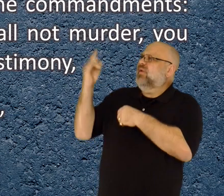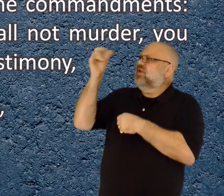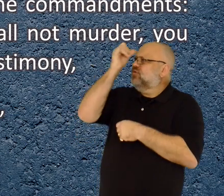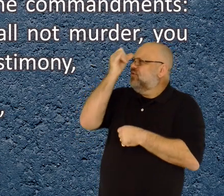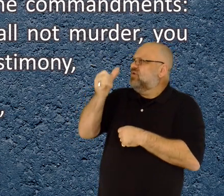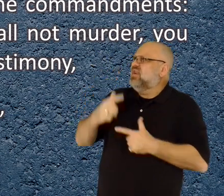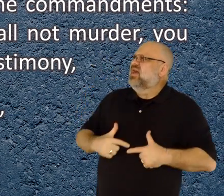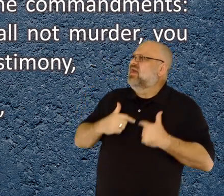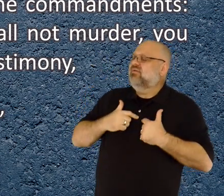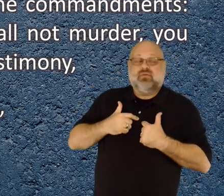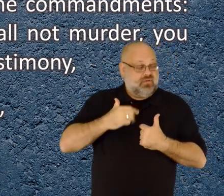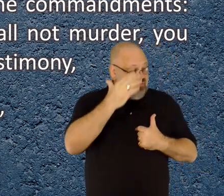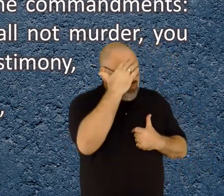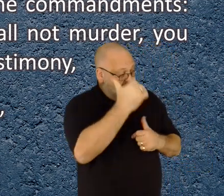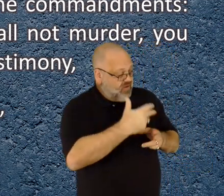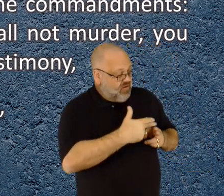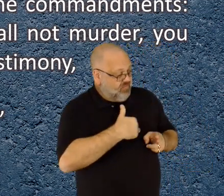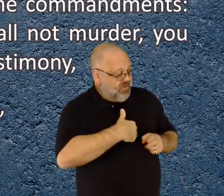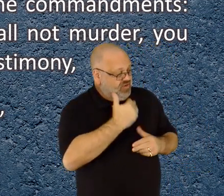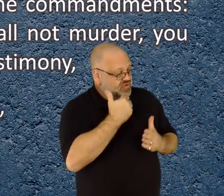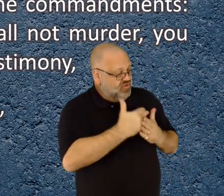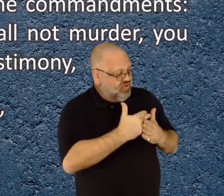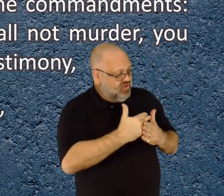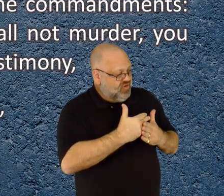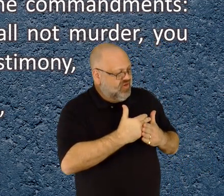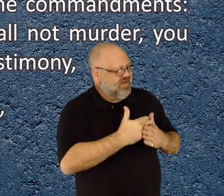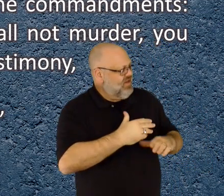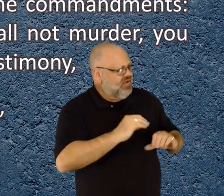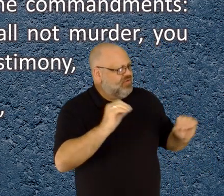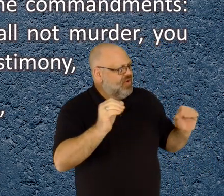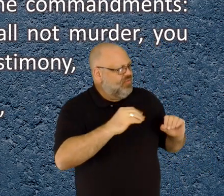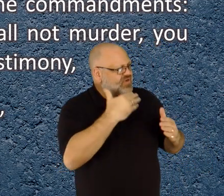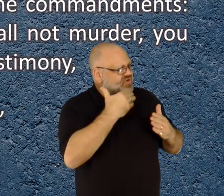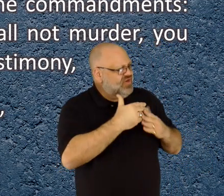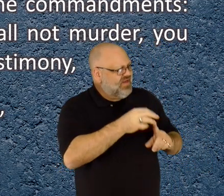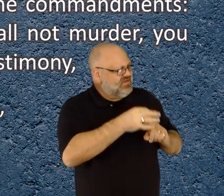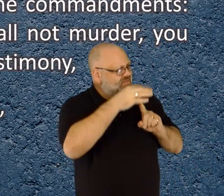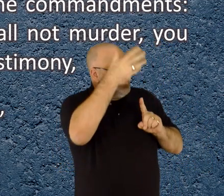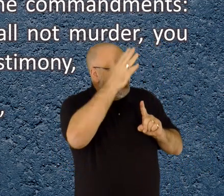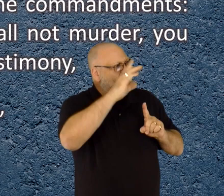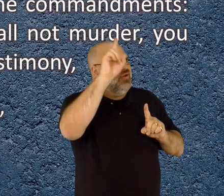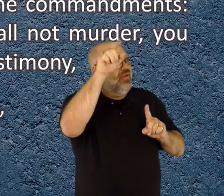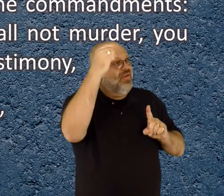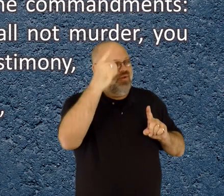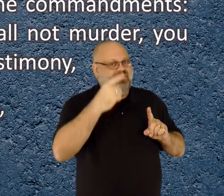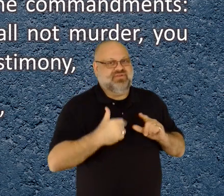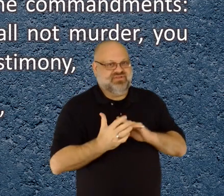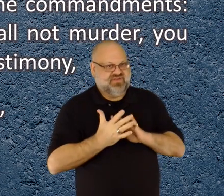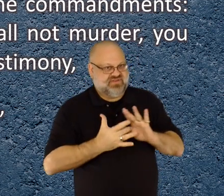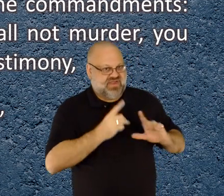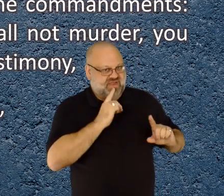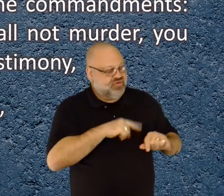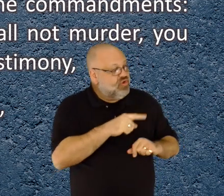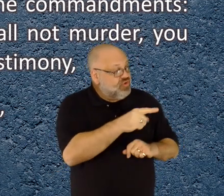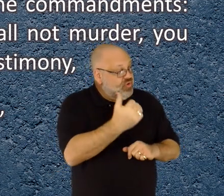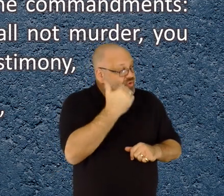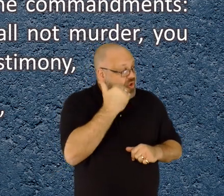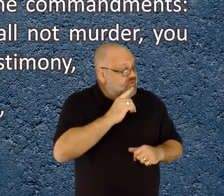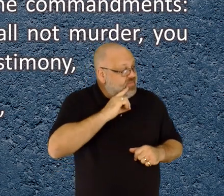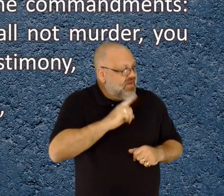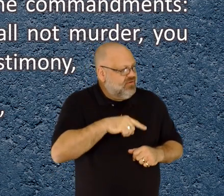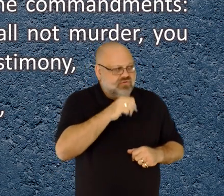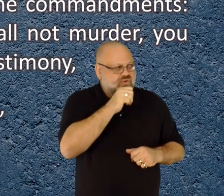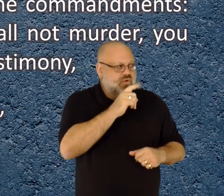you call me good?' Jesus answered. 'No one is good except God alone. You know the commandments. You shall not